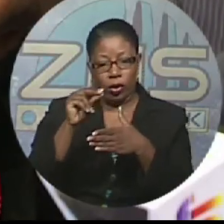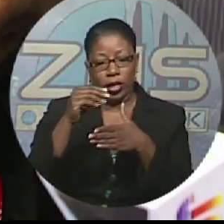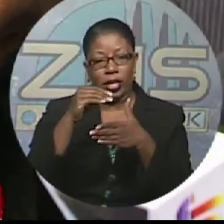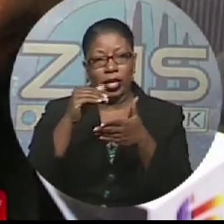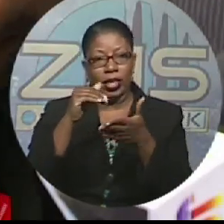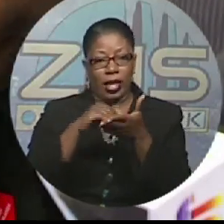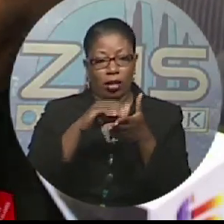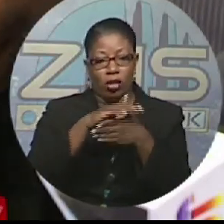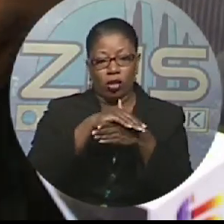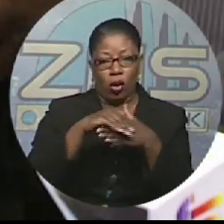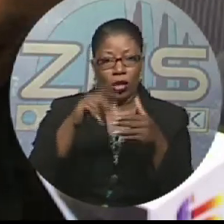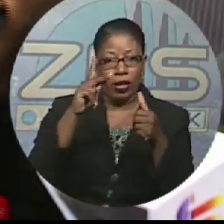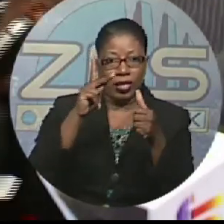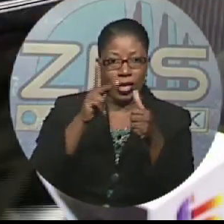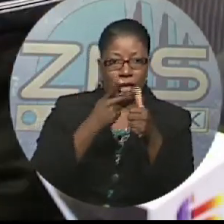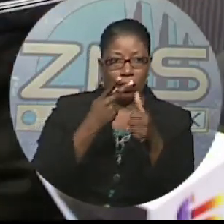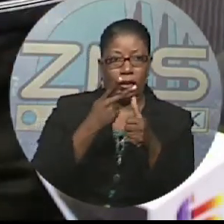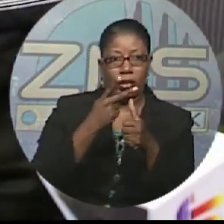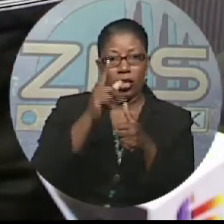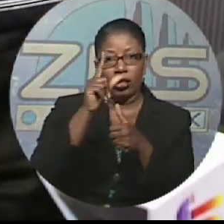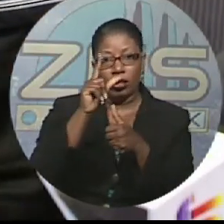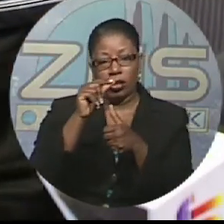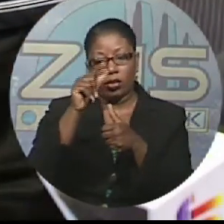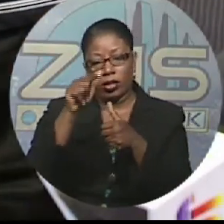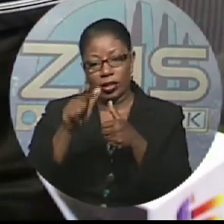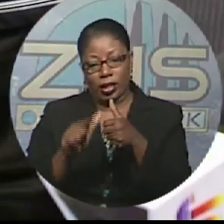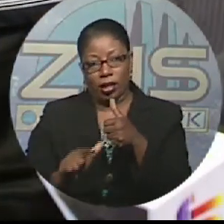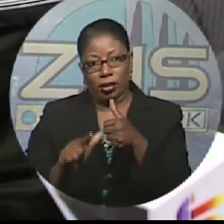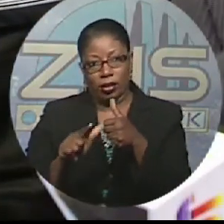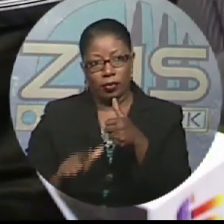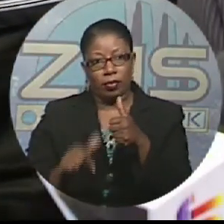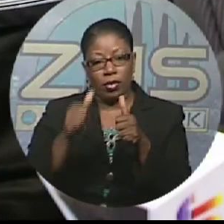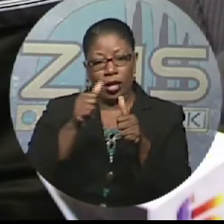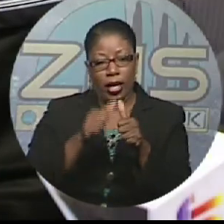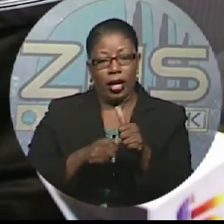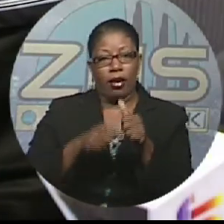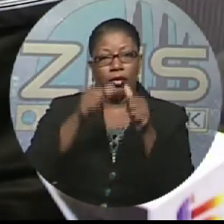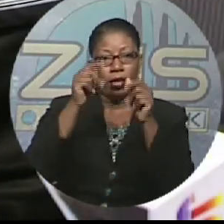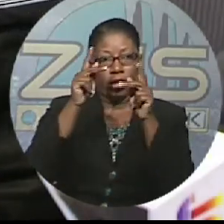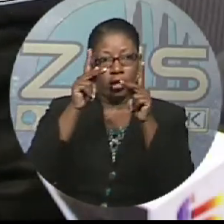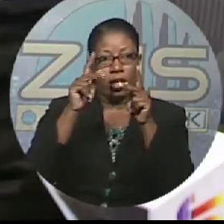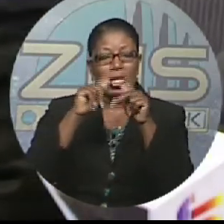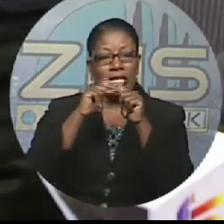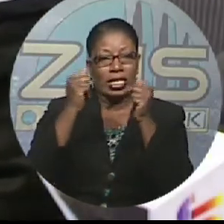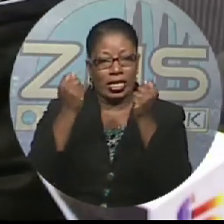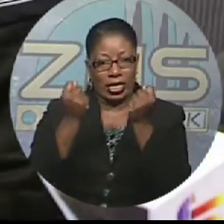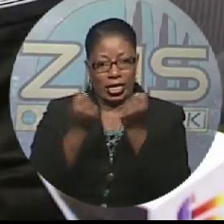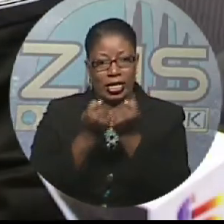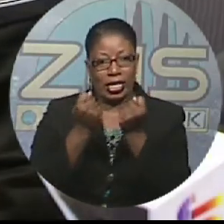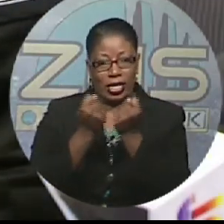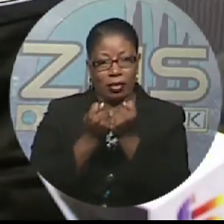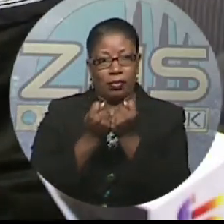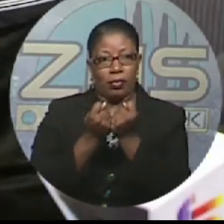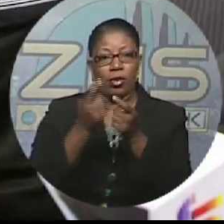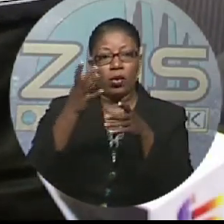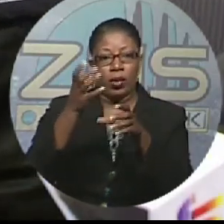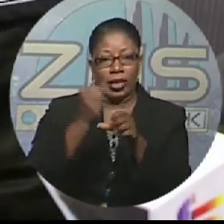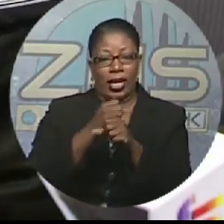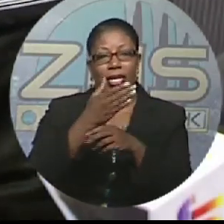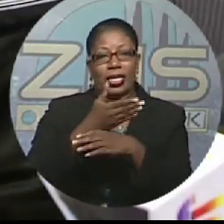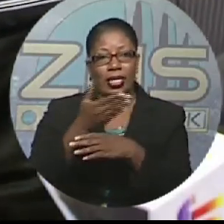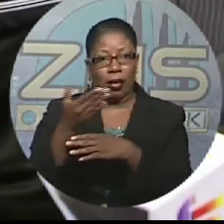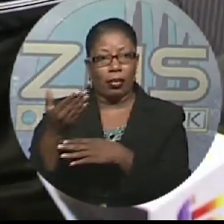place, $20,000 third place, and it goes right down the line. Every single team in the final gets something,